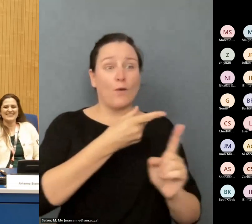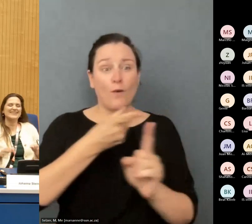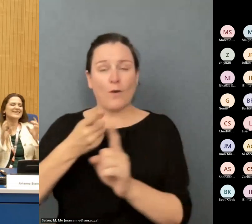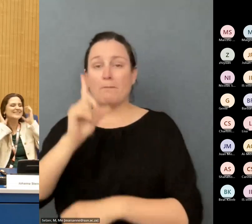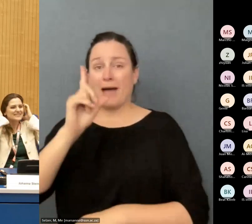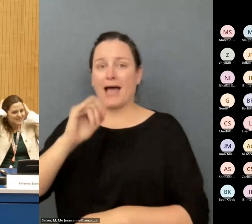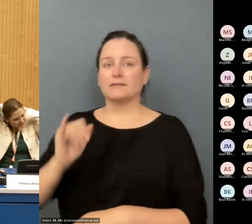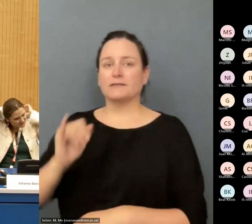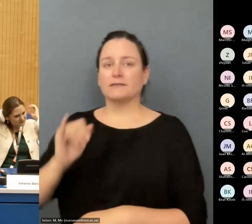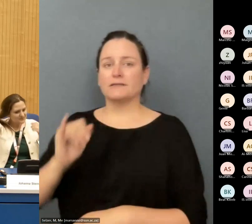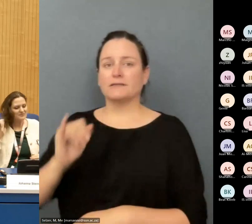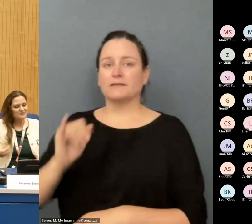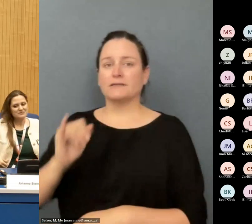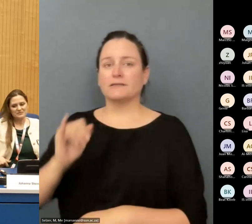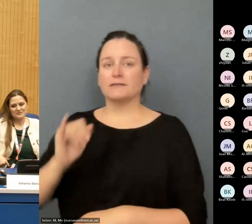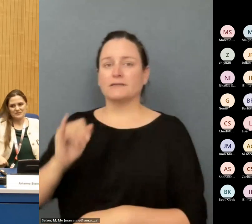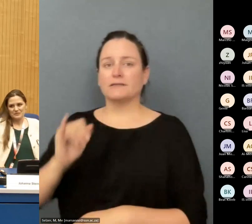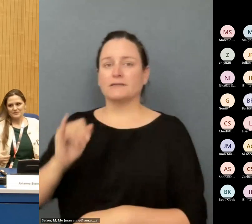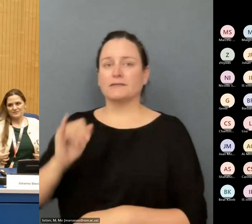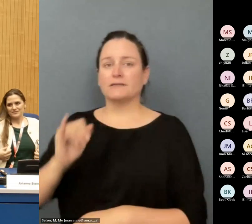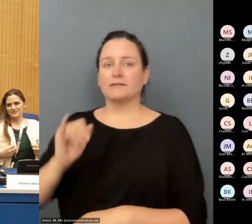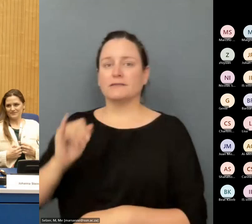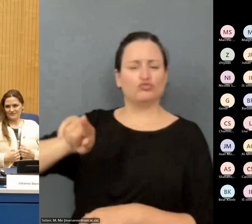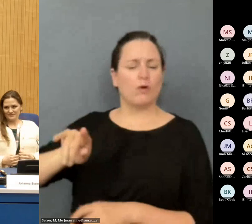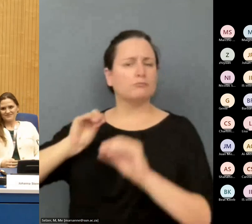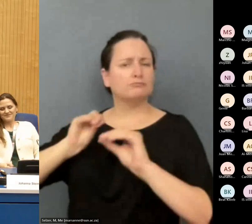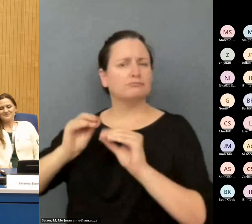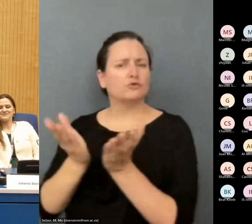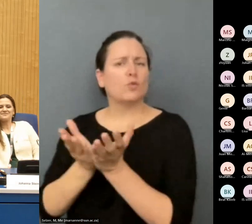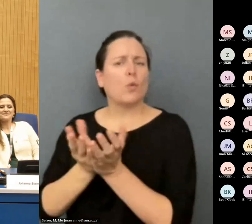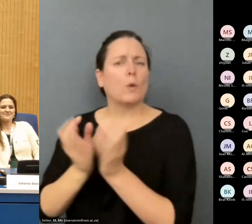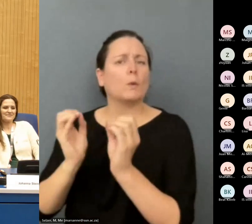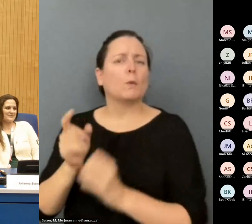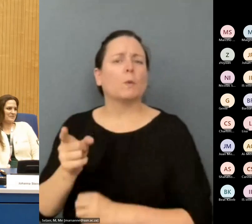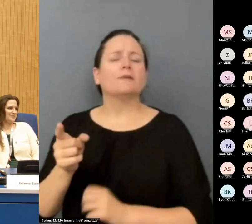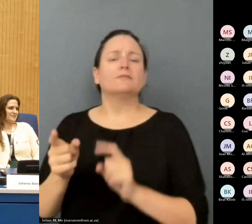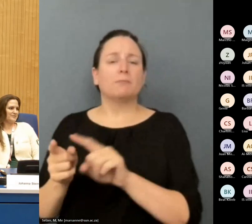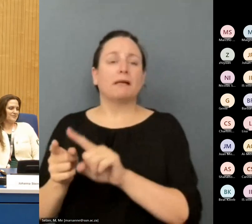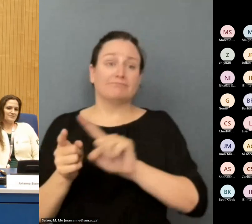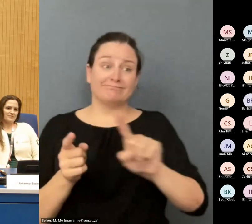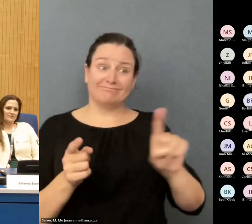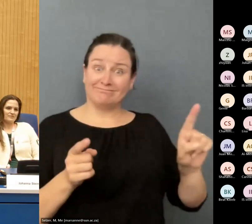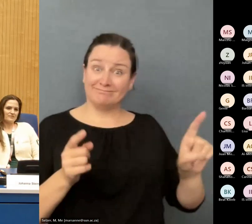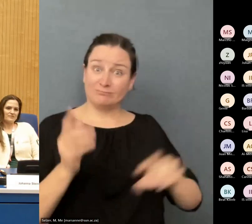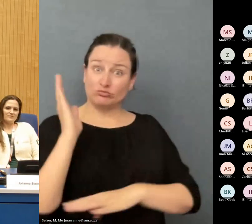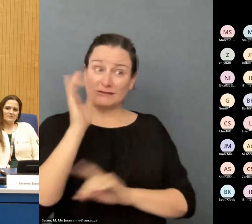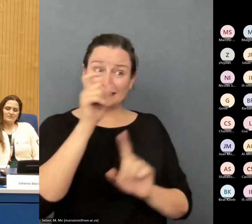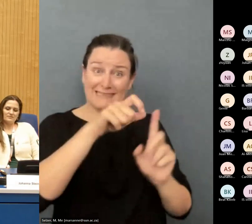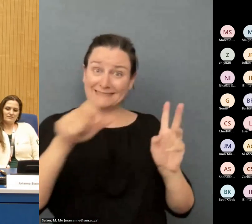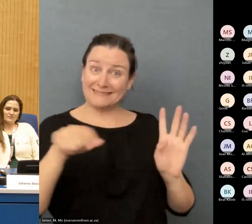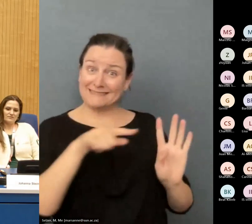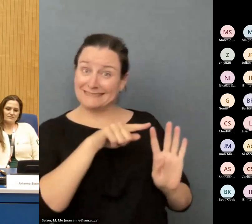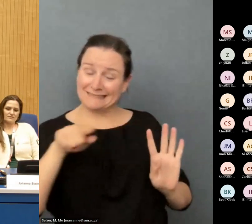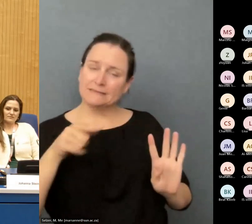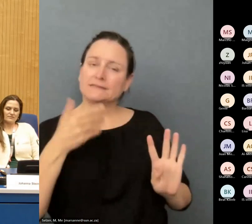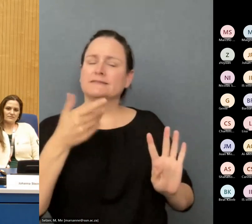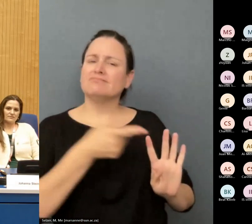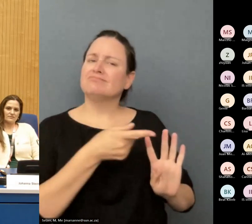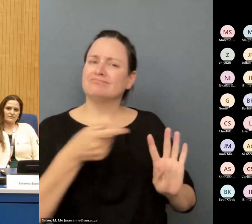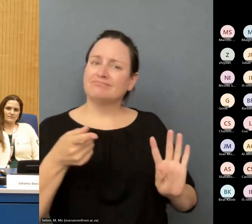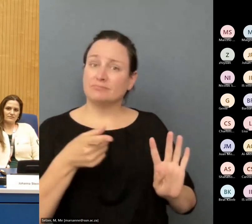repeat your question to the panel so you see who want to pick up? Yeah. So it's just, are any of you working on